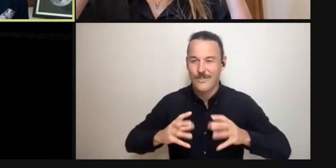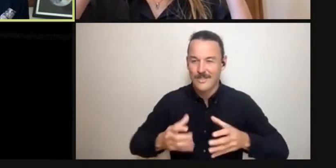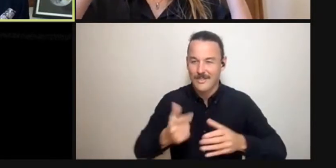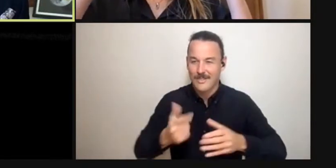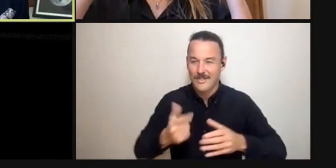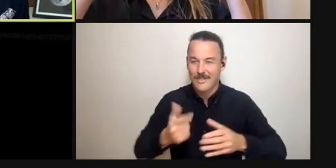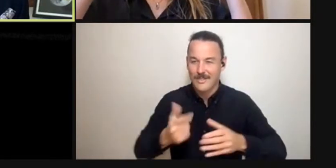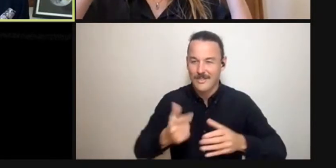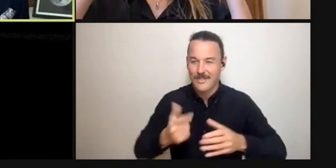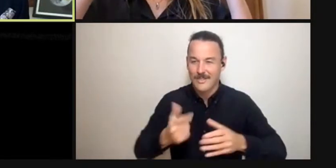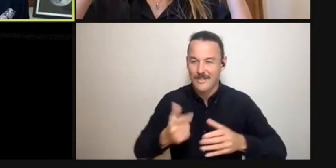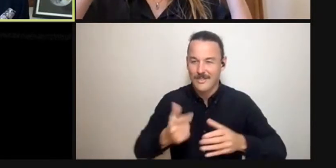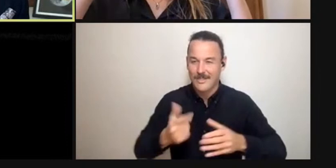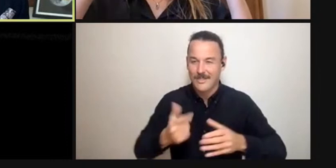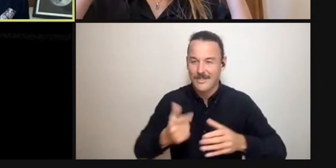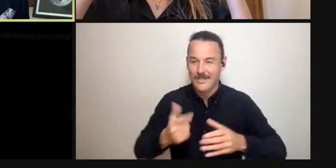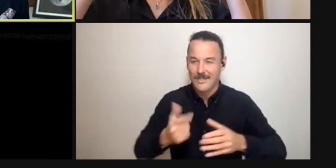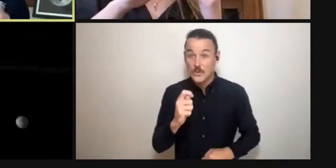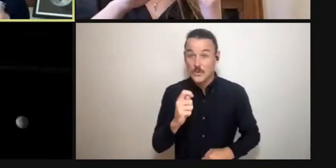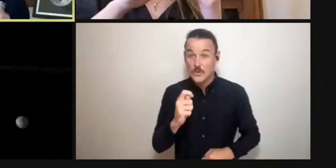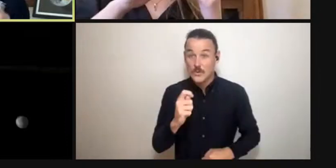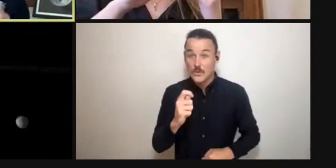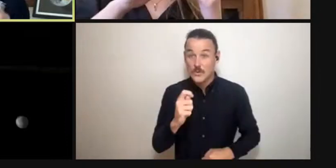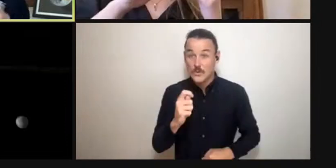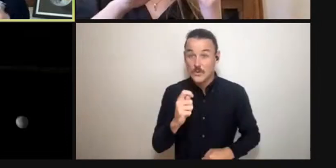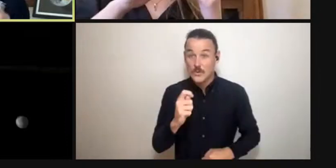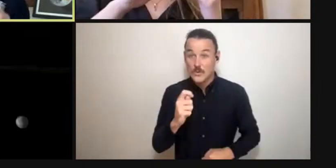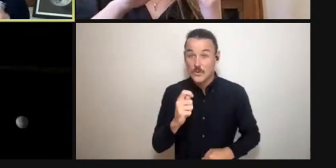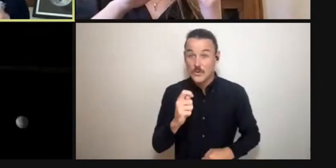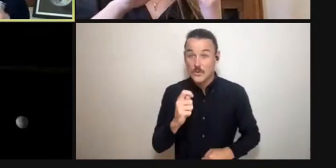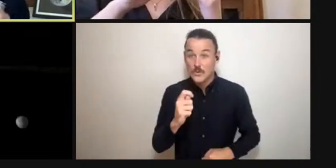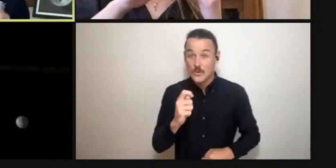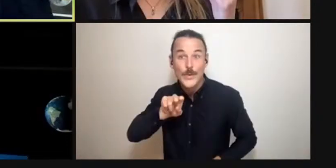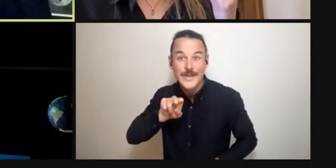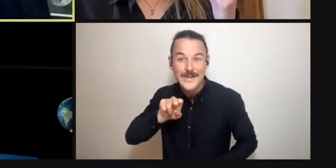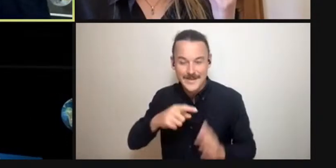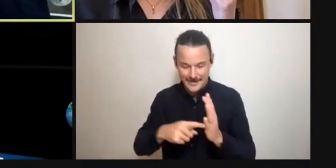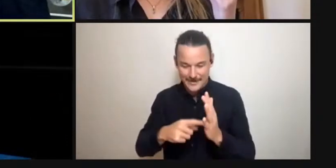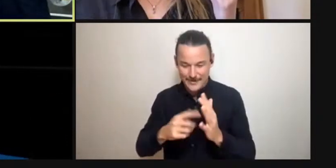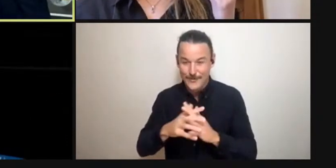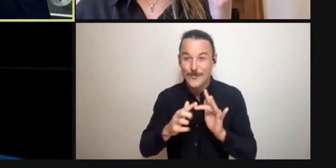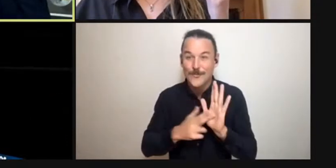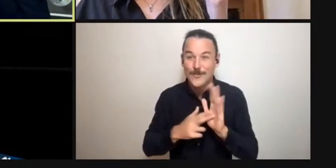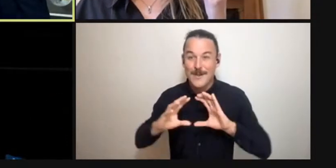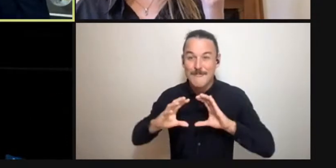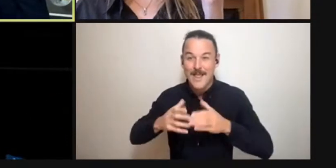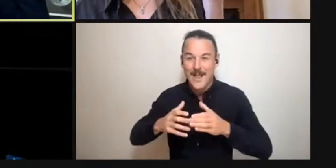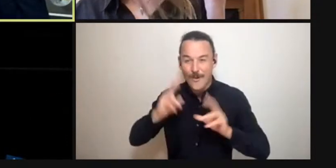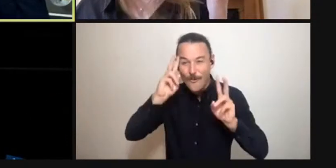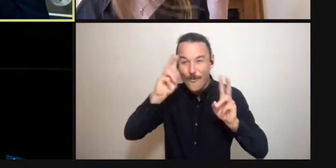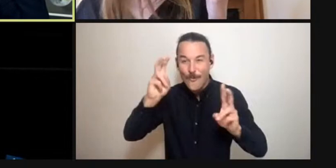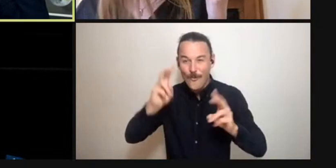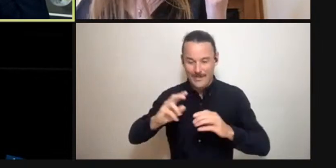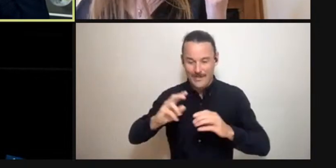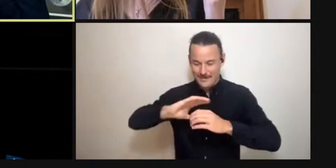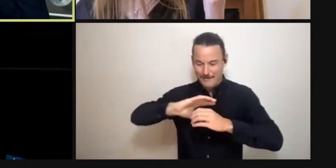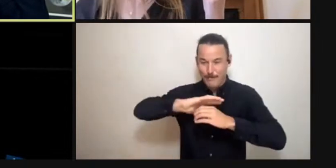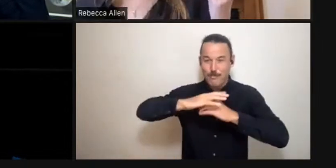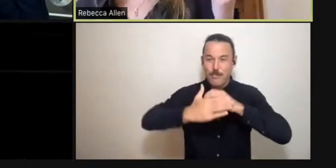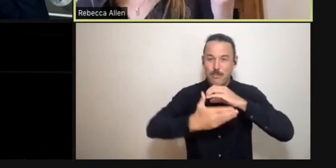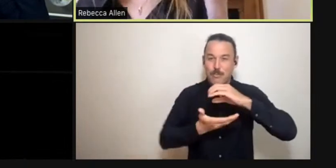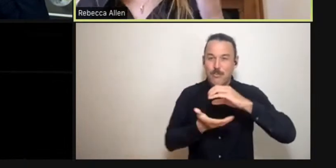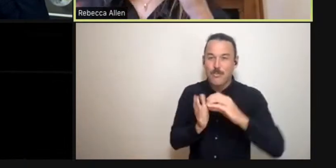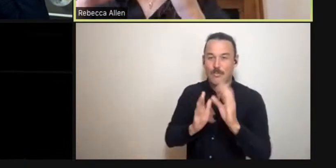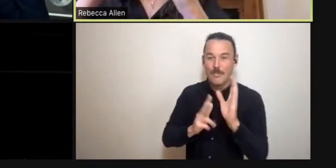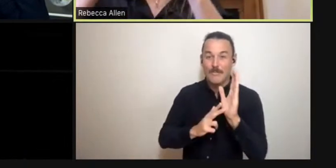twin sister planet, Venus. So, about the same size as the Earth. In fact, you can see, if you look to the left,